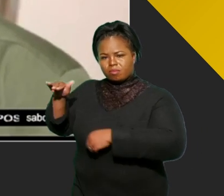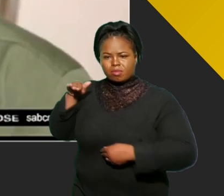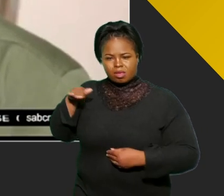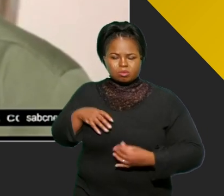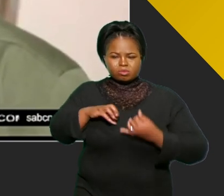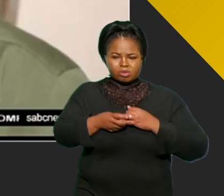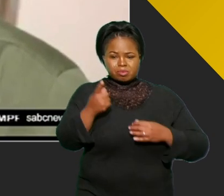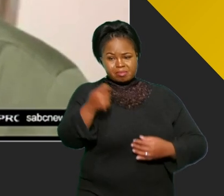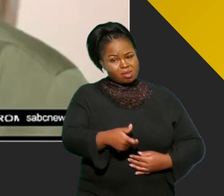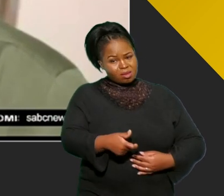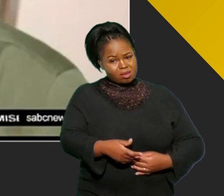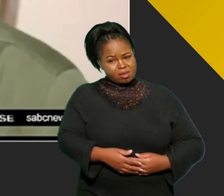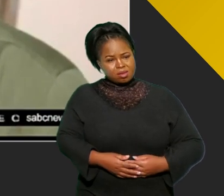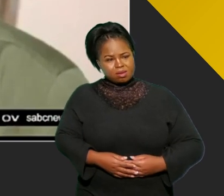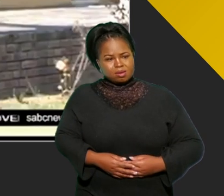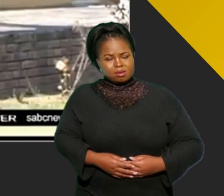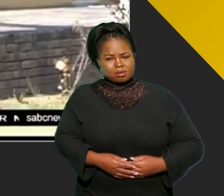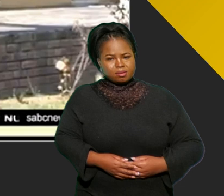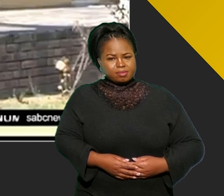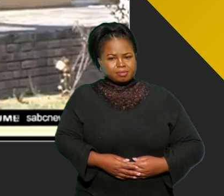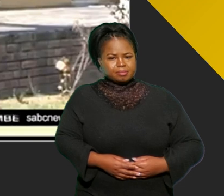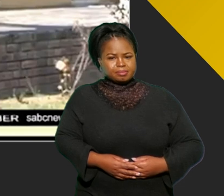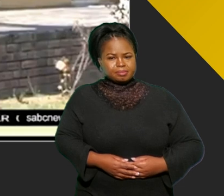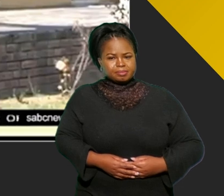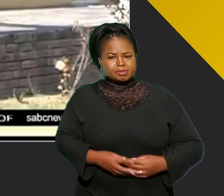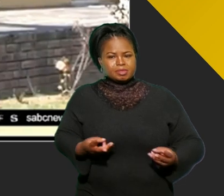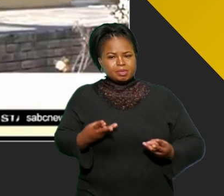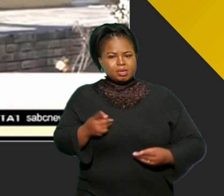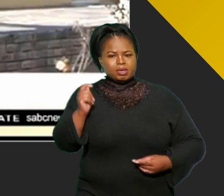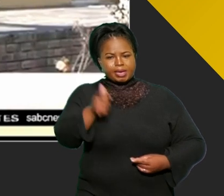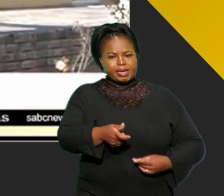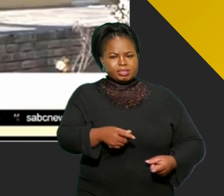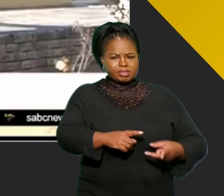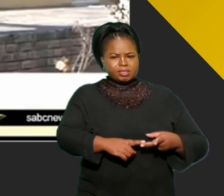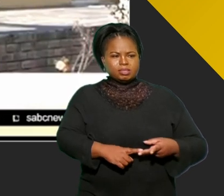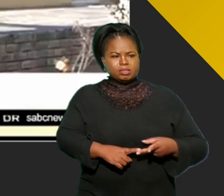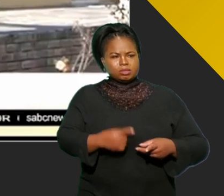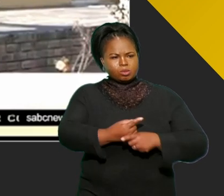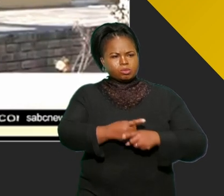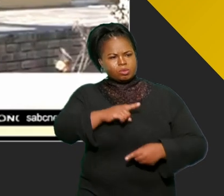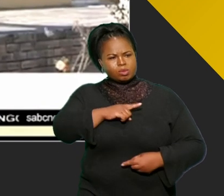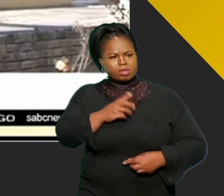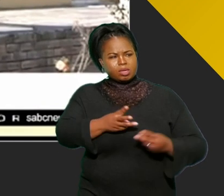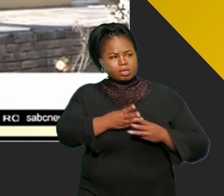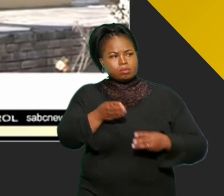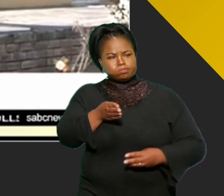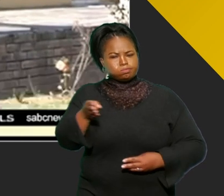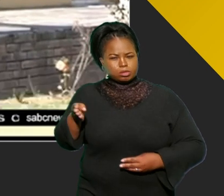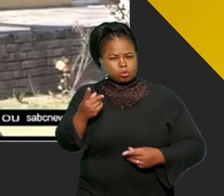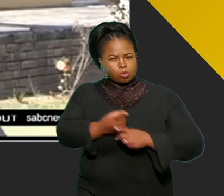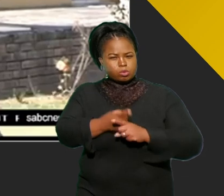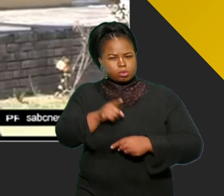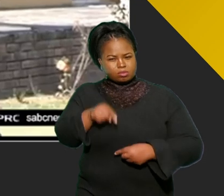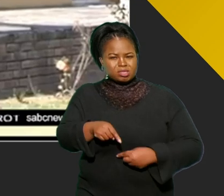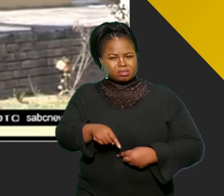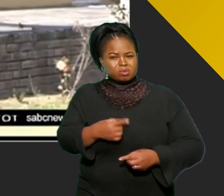then and pay the municipality. Because of rendile service, and le bana shiba mo, bana sentse ba buile